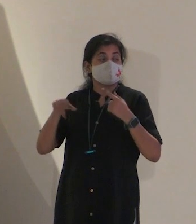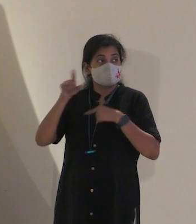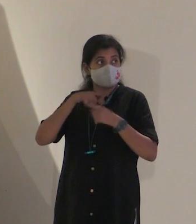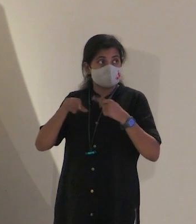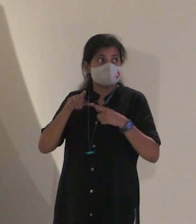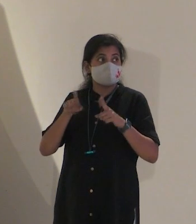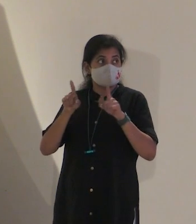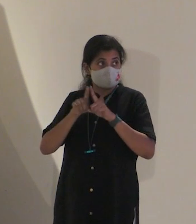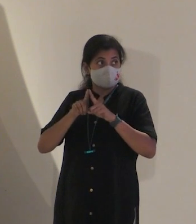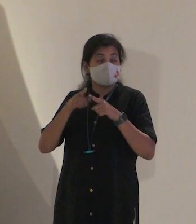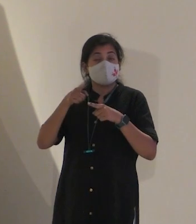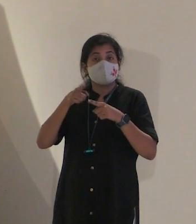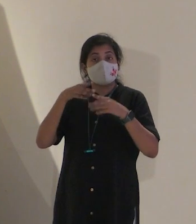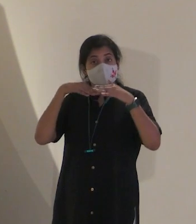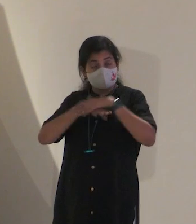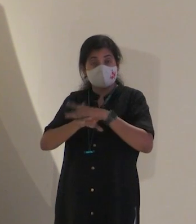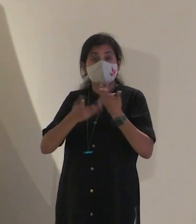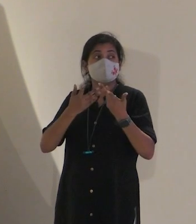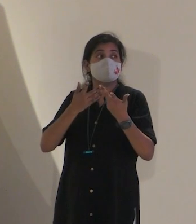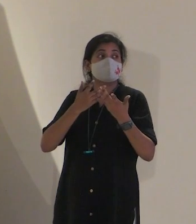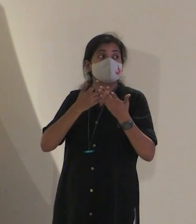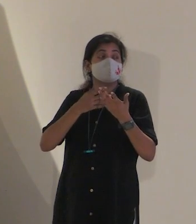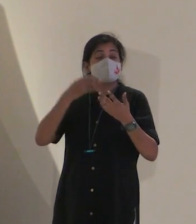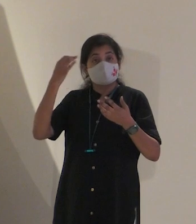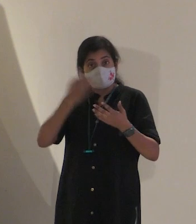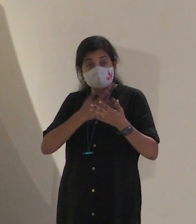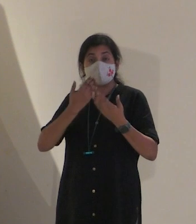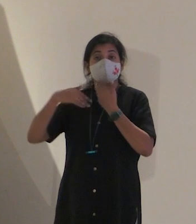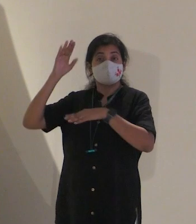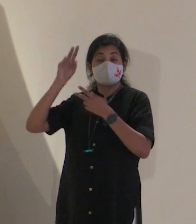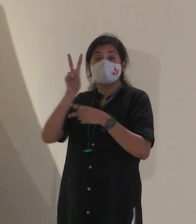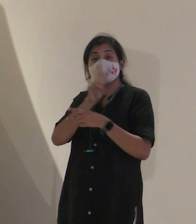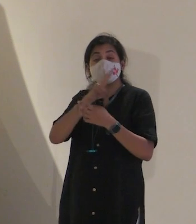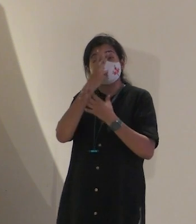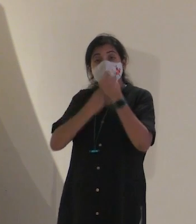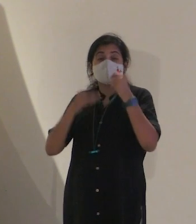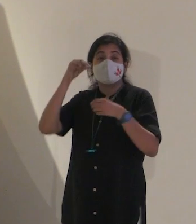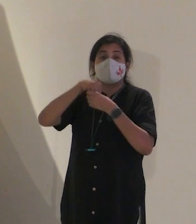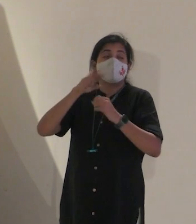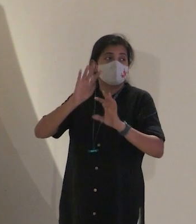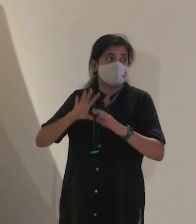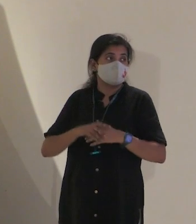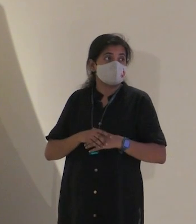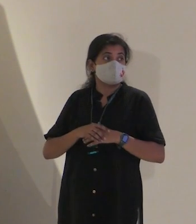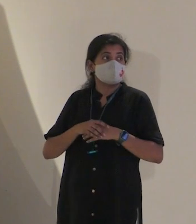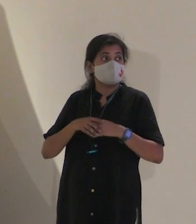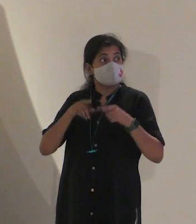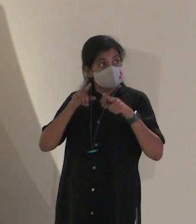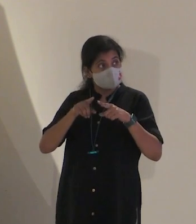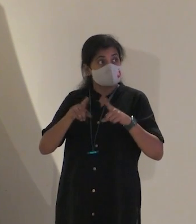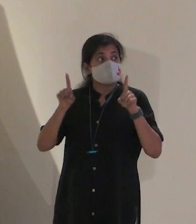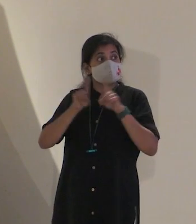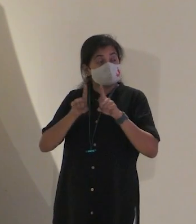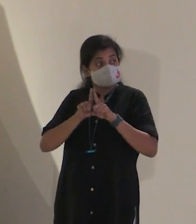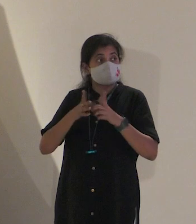on both colonial and neo-colonial terror. So these all, and that was also